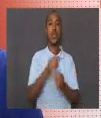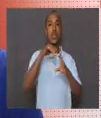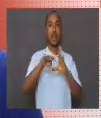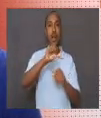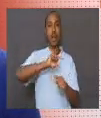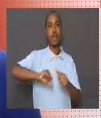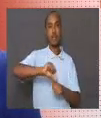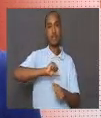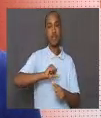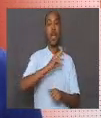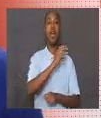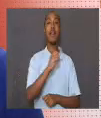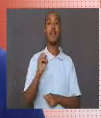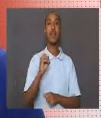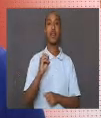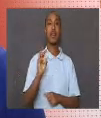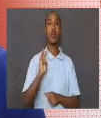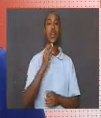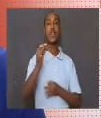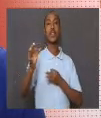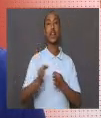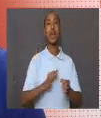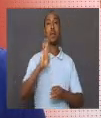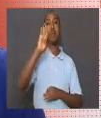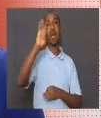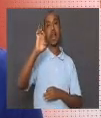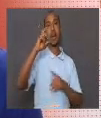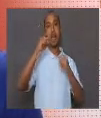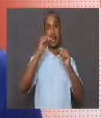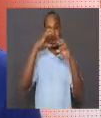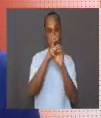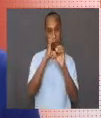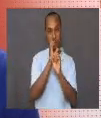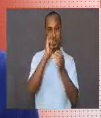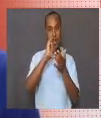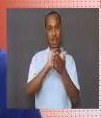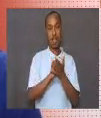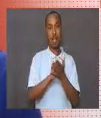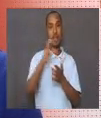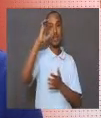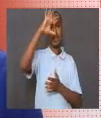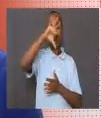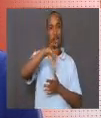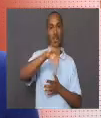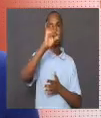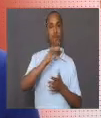atom, and we described the beryllium experiment that led to its discovery.